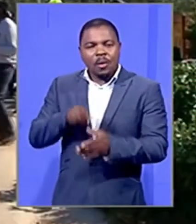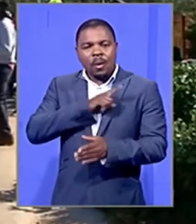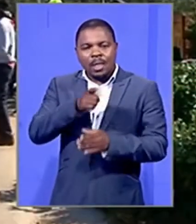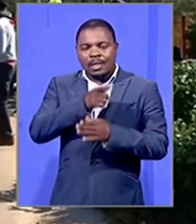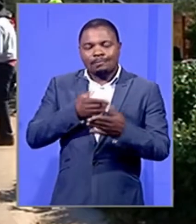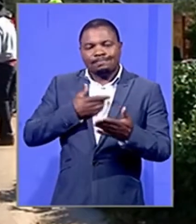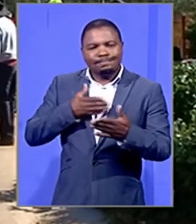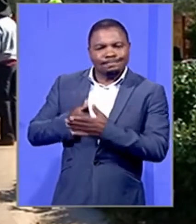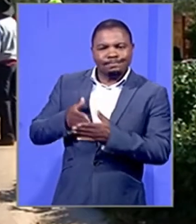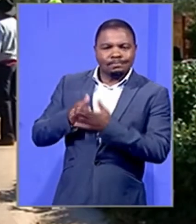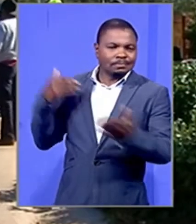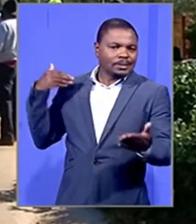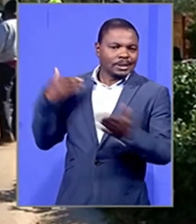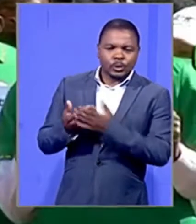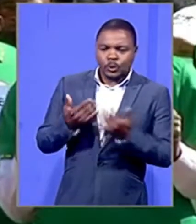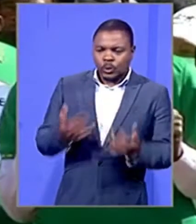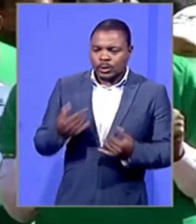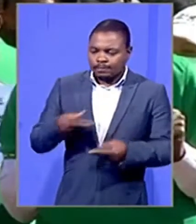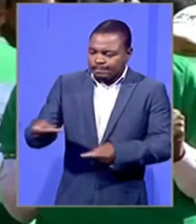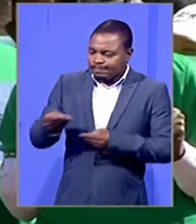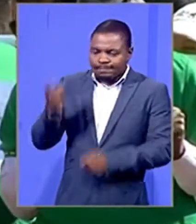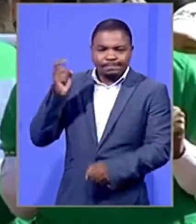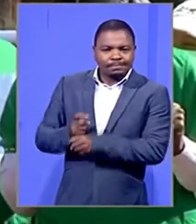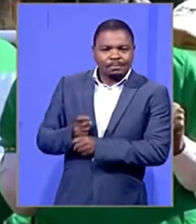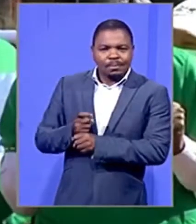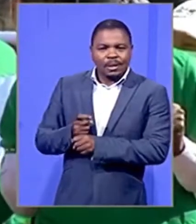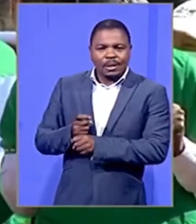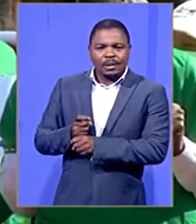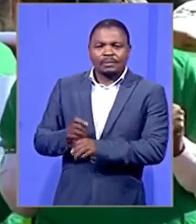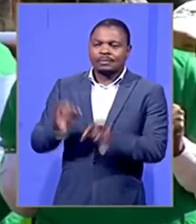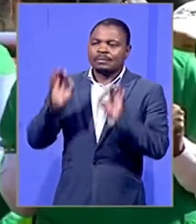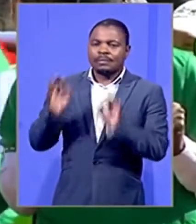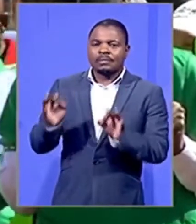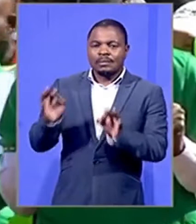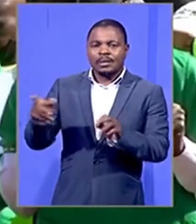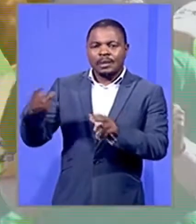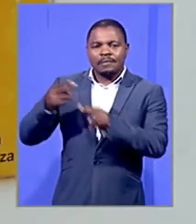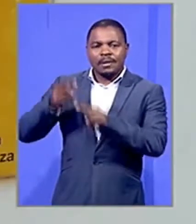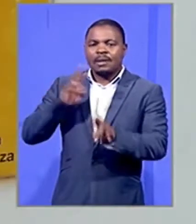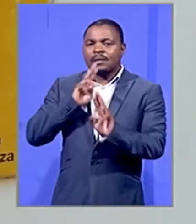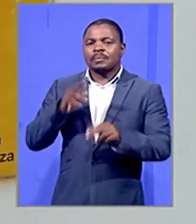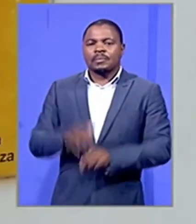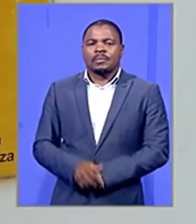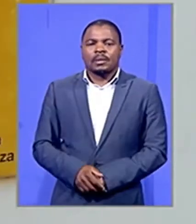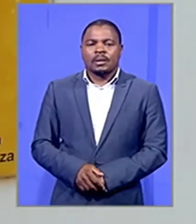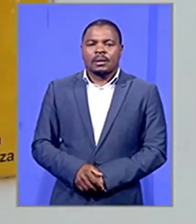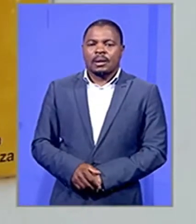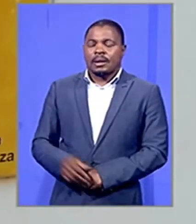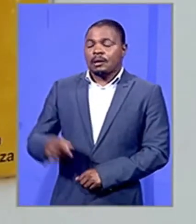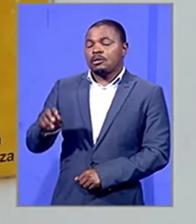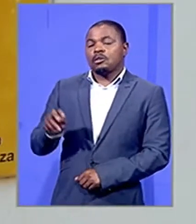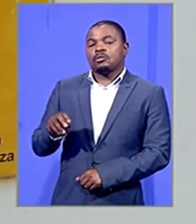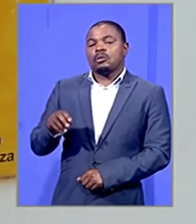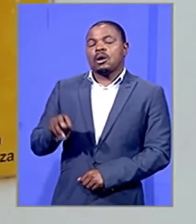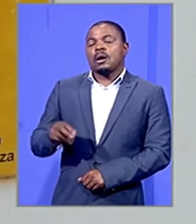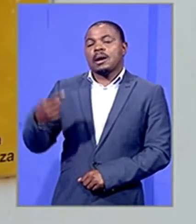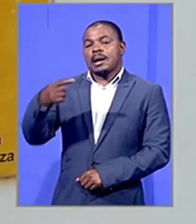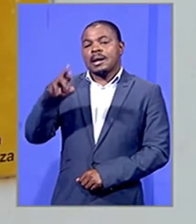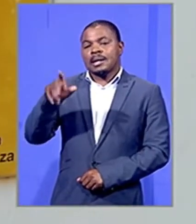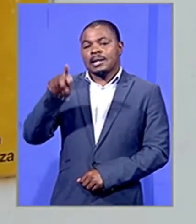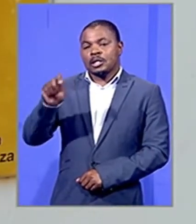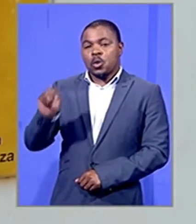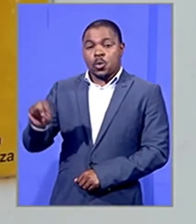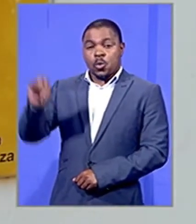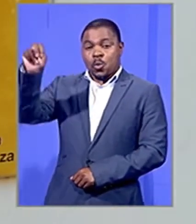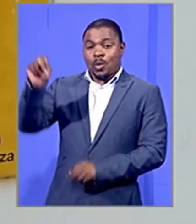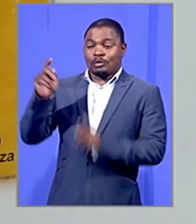up until today to provide us with the outcome of the final report. Ge le khampani ya Great North Transport e re bašomi bao